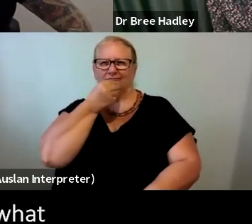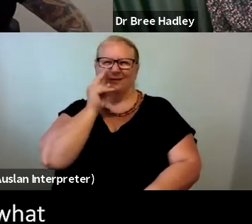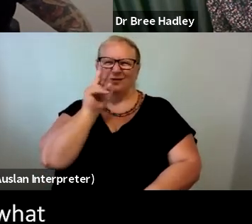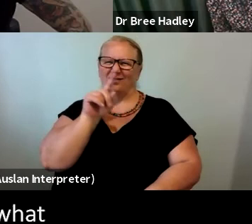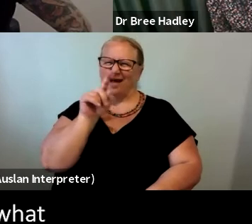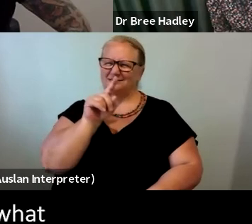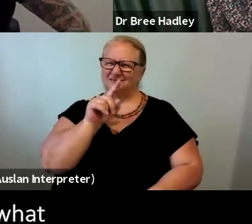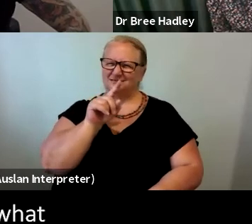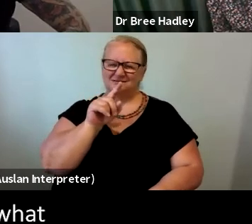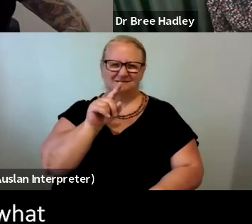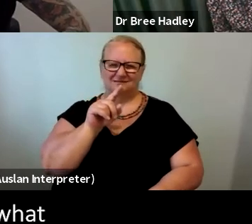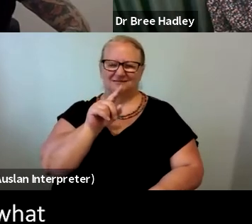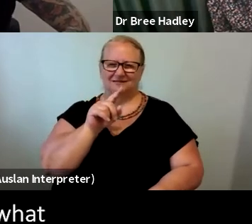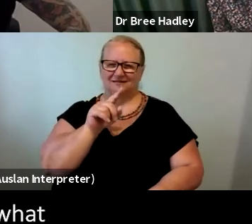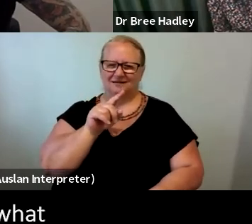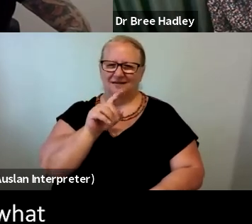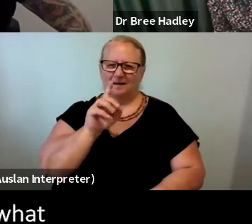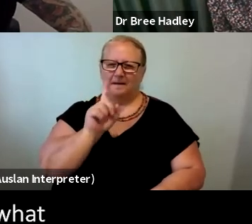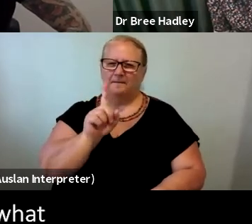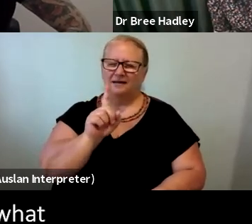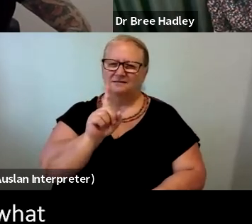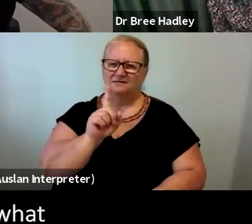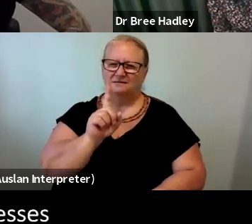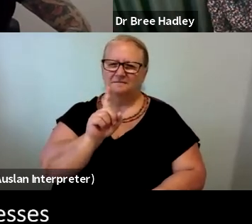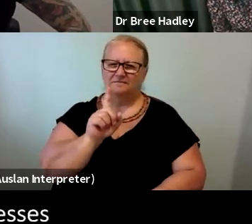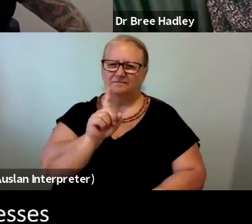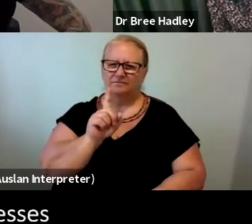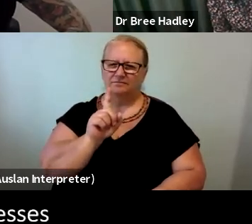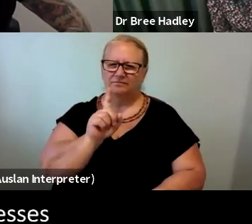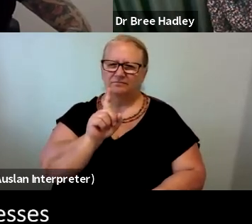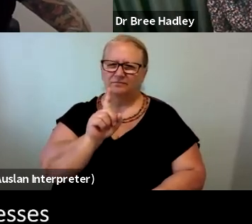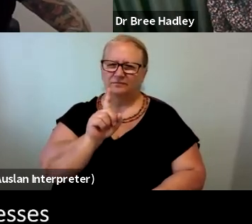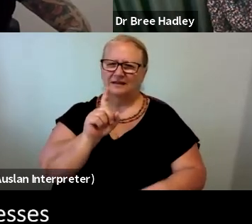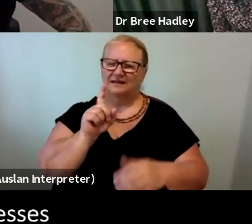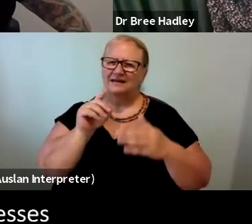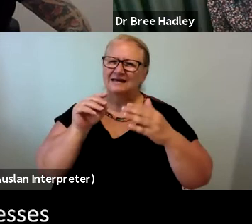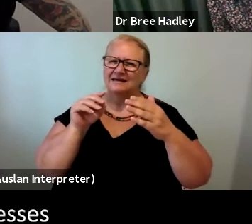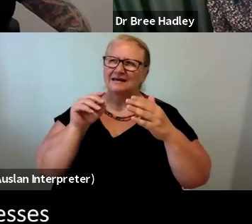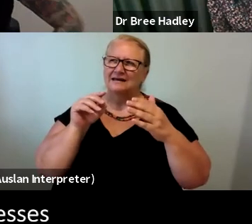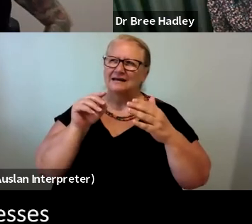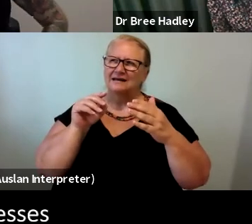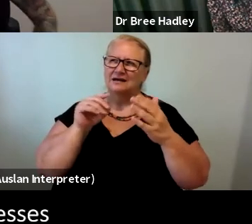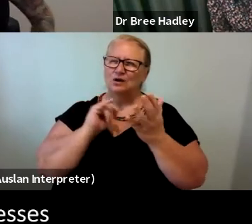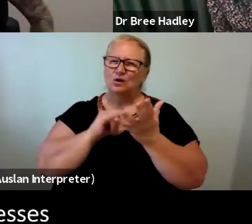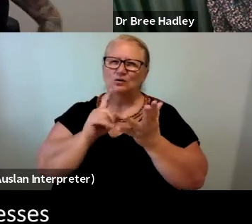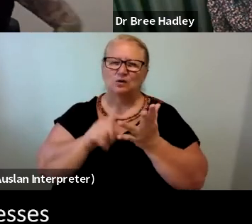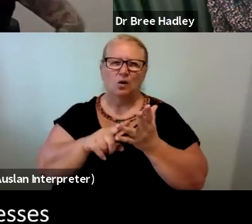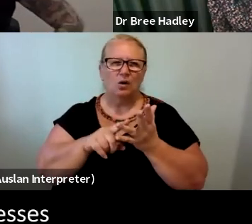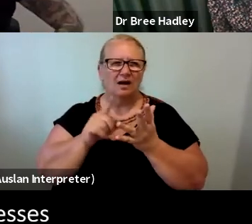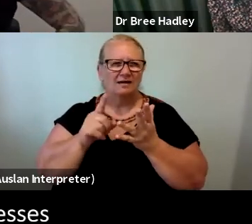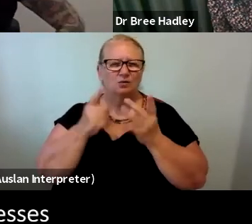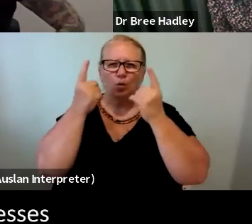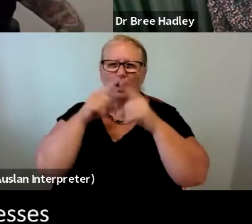so guess what I'm trying to get at? It's about in the processes, carving out time